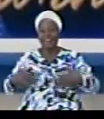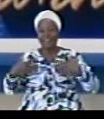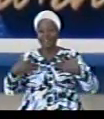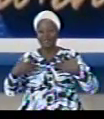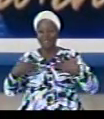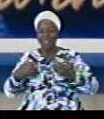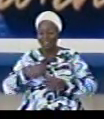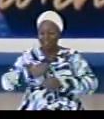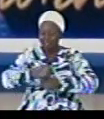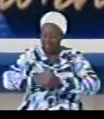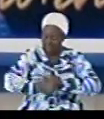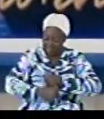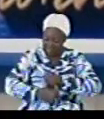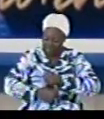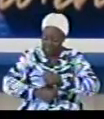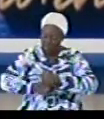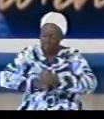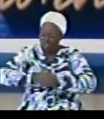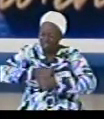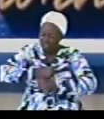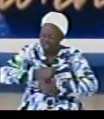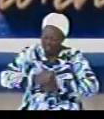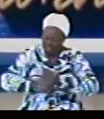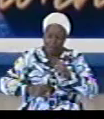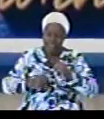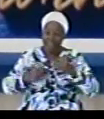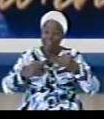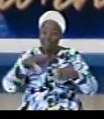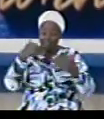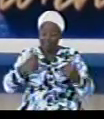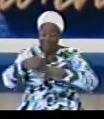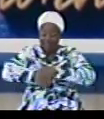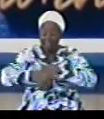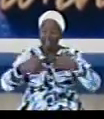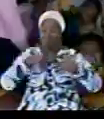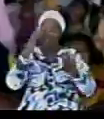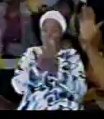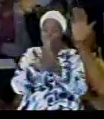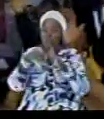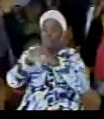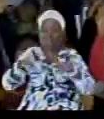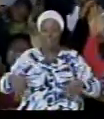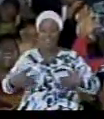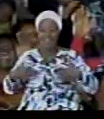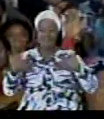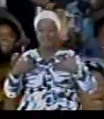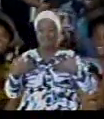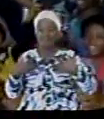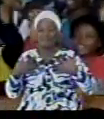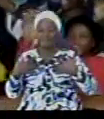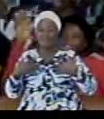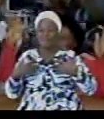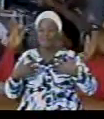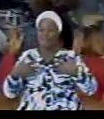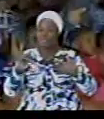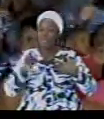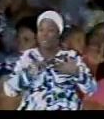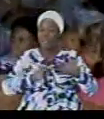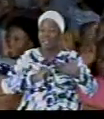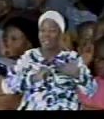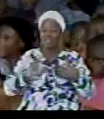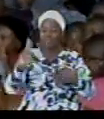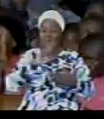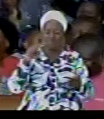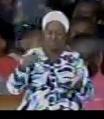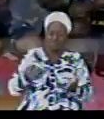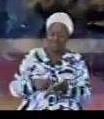Suffering and suffering tonight has stopped in your life. I used this, I used